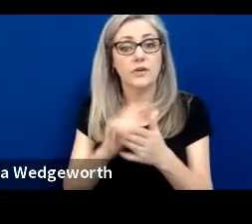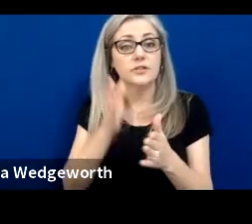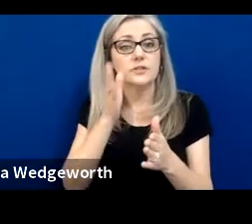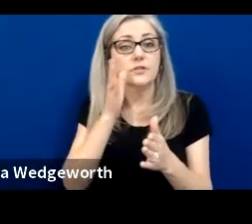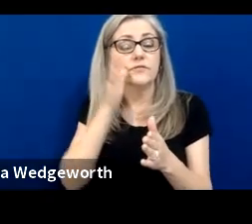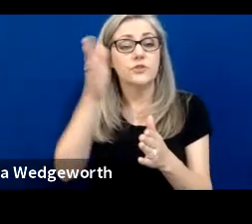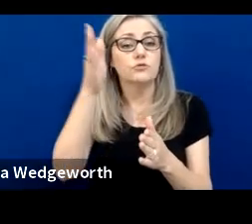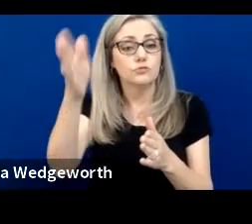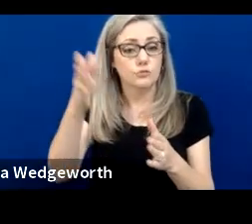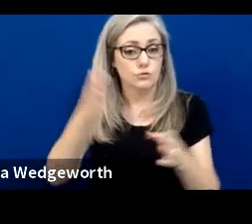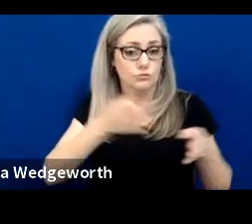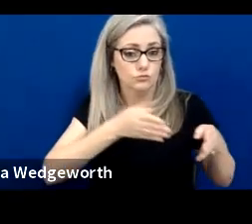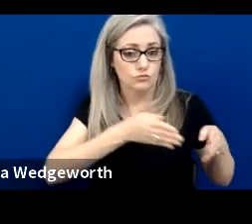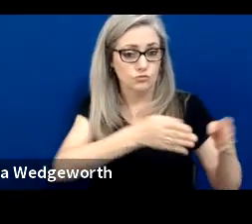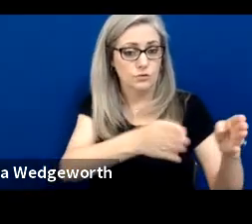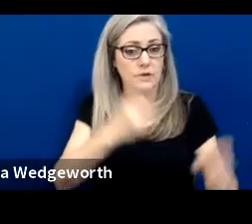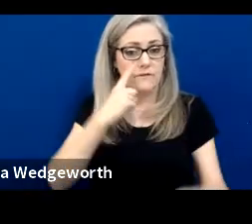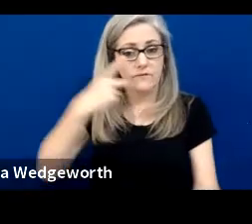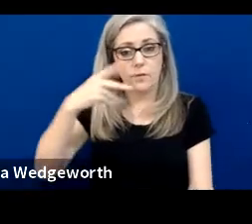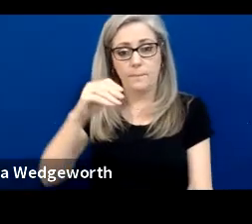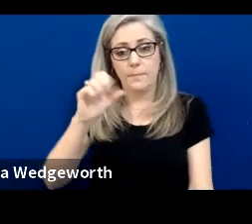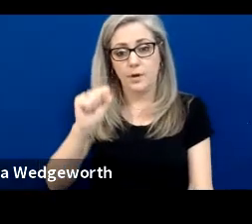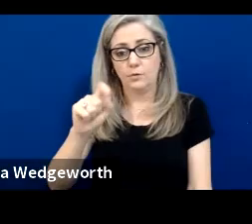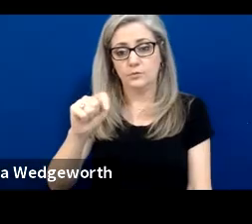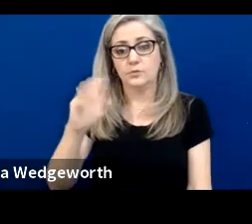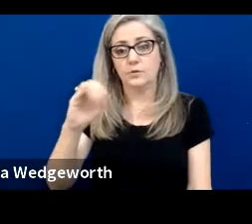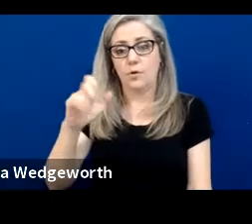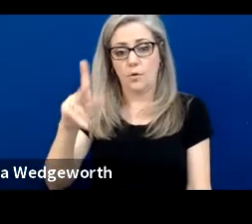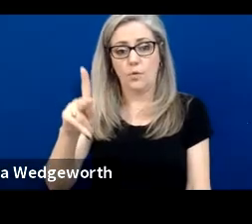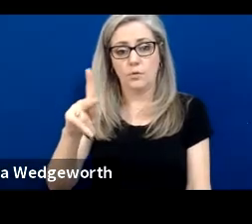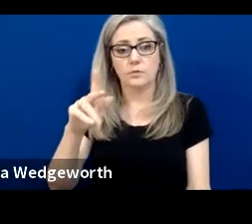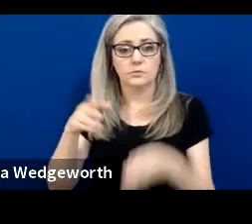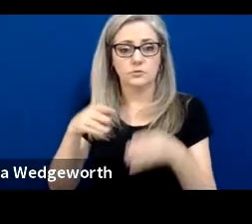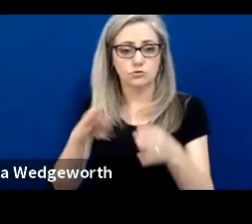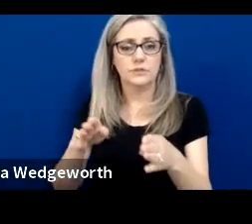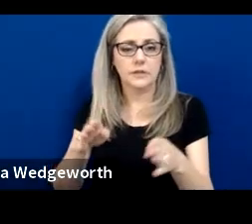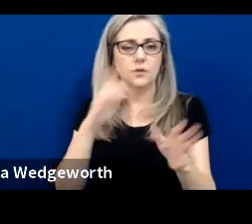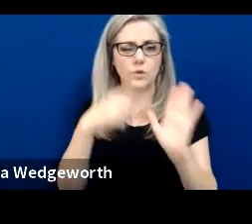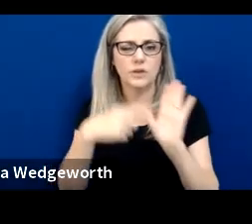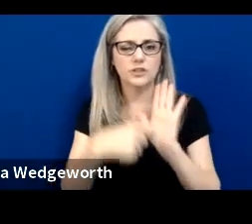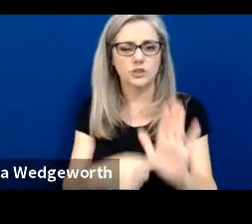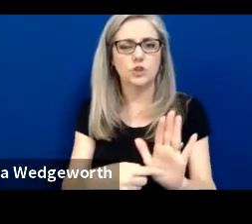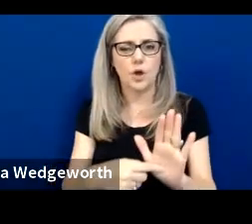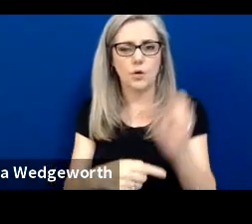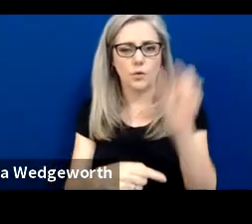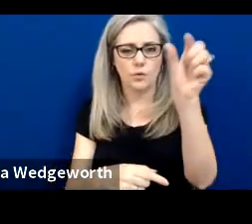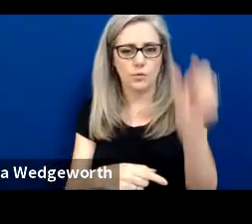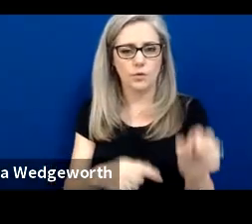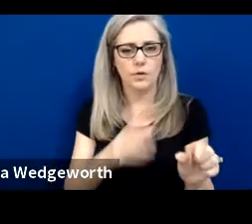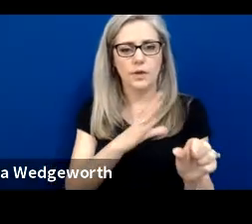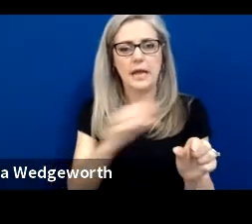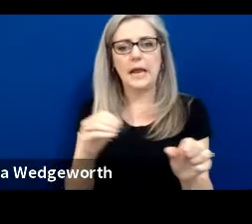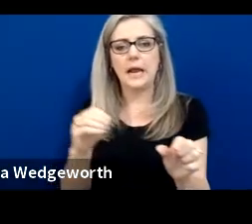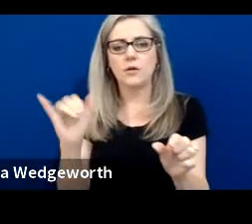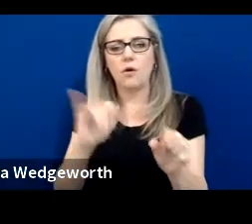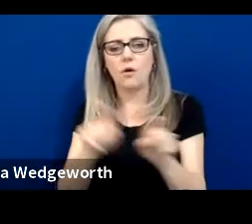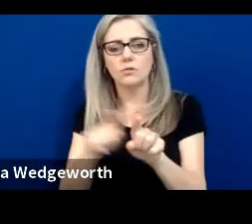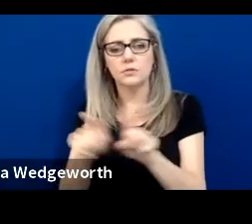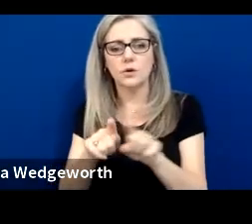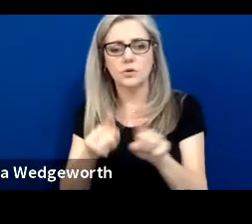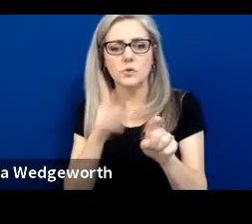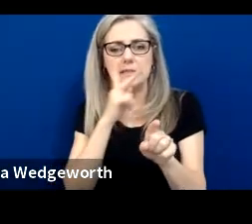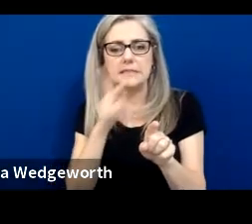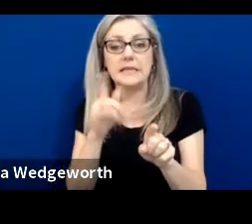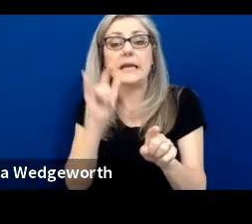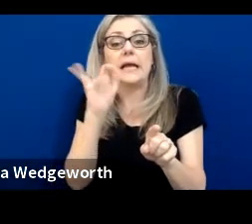Oak Boulevard. We wanted to go ahead and show that and show a ghosted in sidewalk connection, just so if